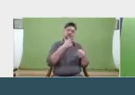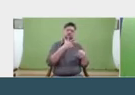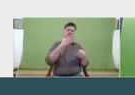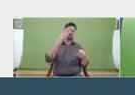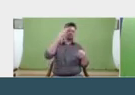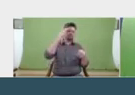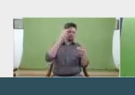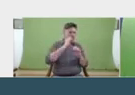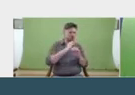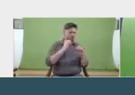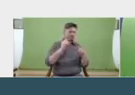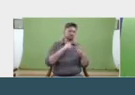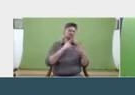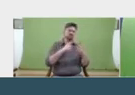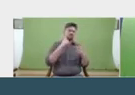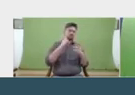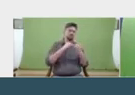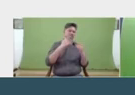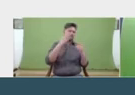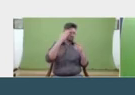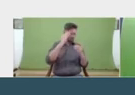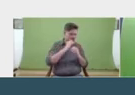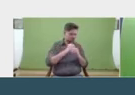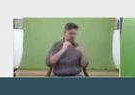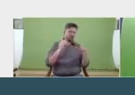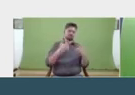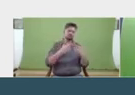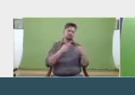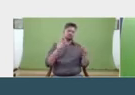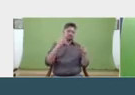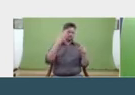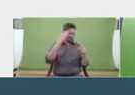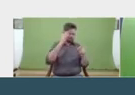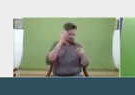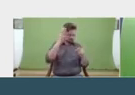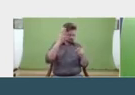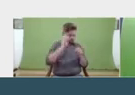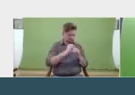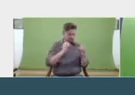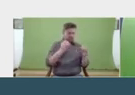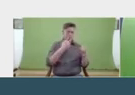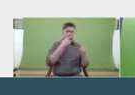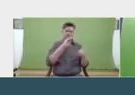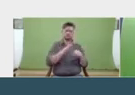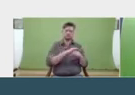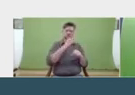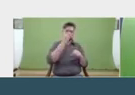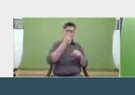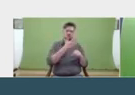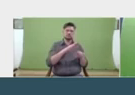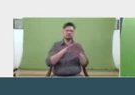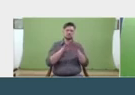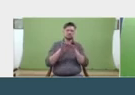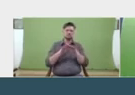and deaf movement in general but also of linguistic uh concept of language standardization okay